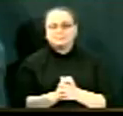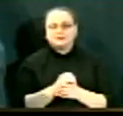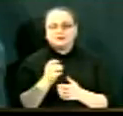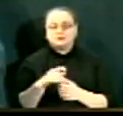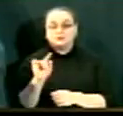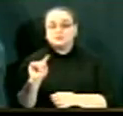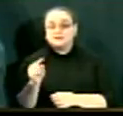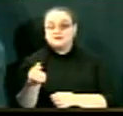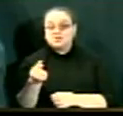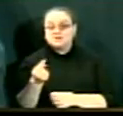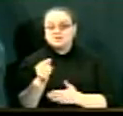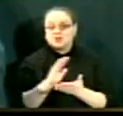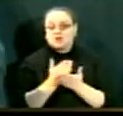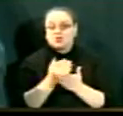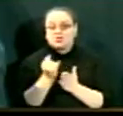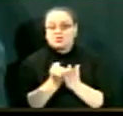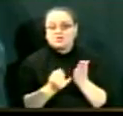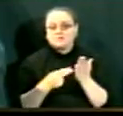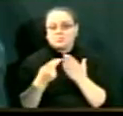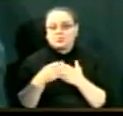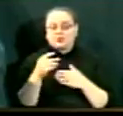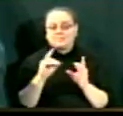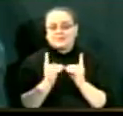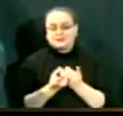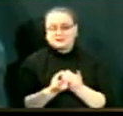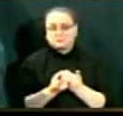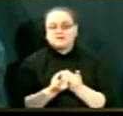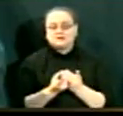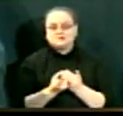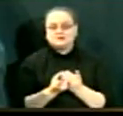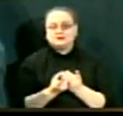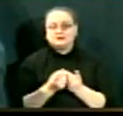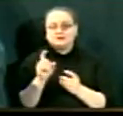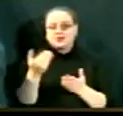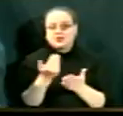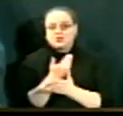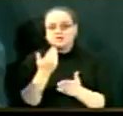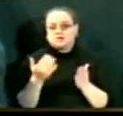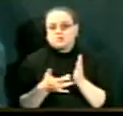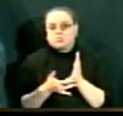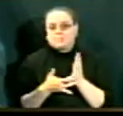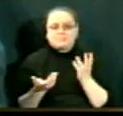the first culinary arts program in the district that needs new equipment?